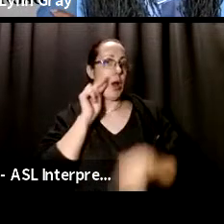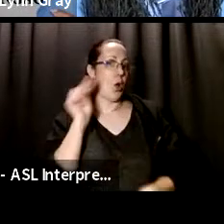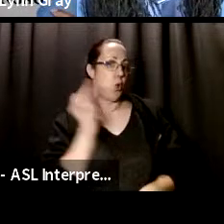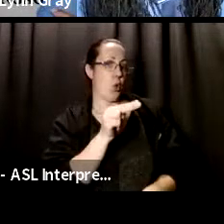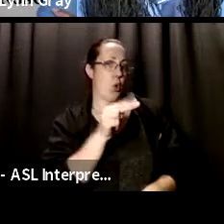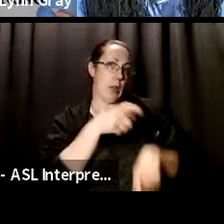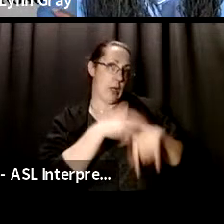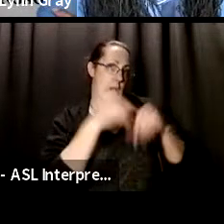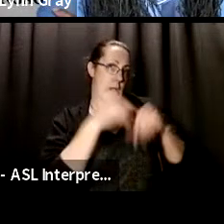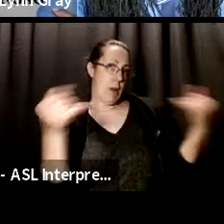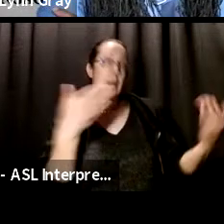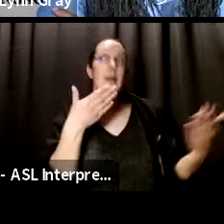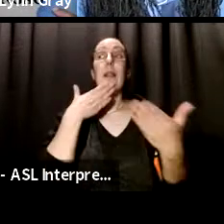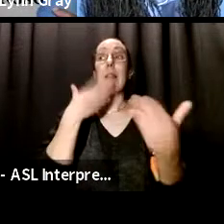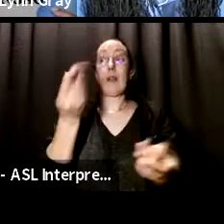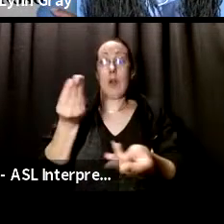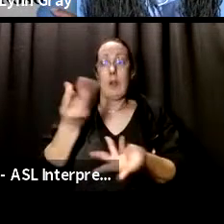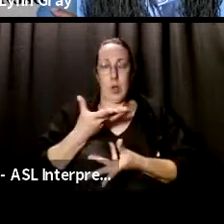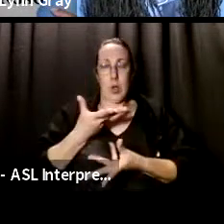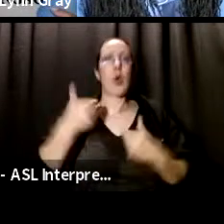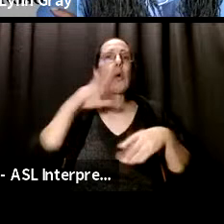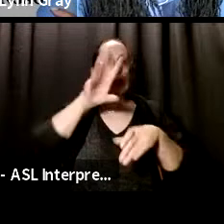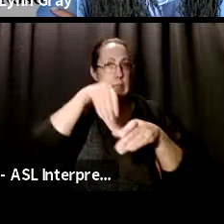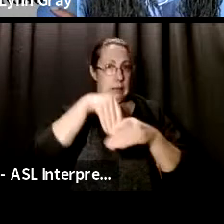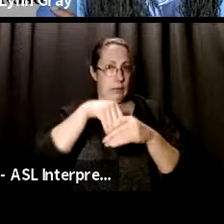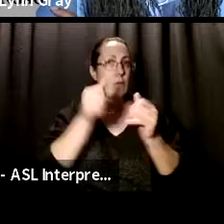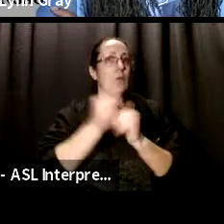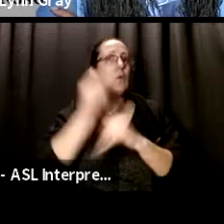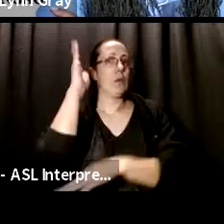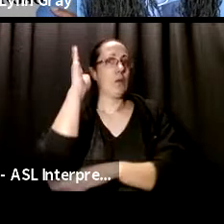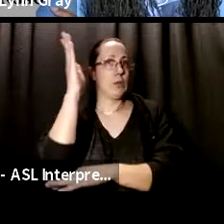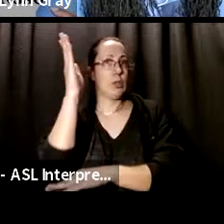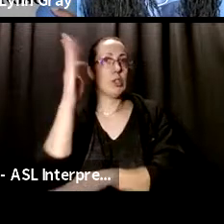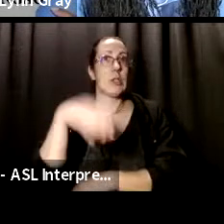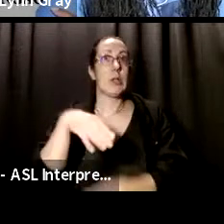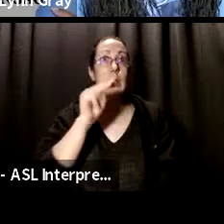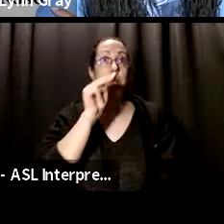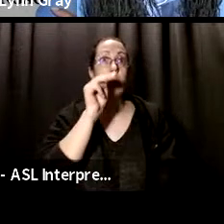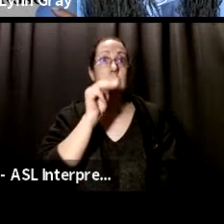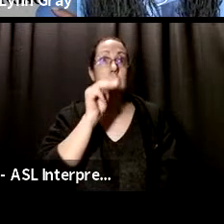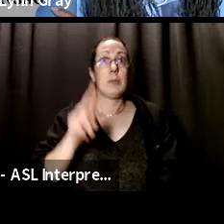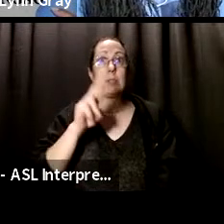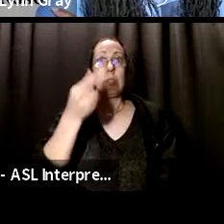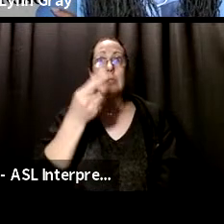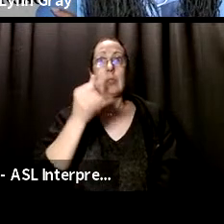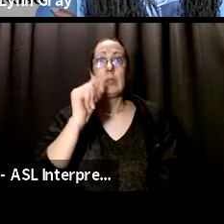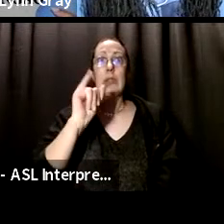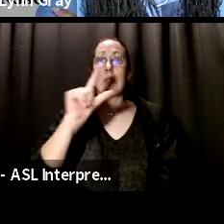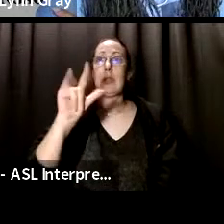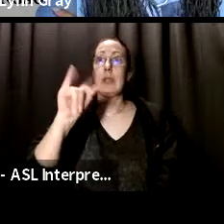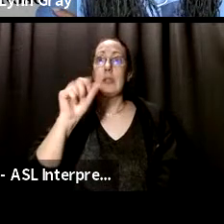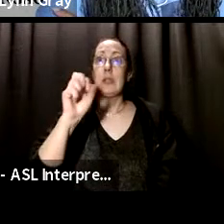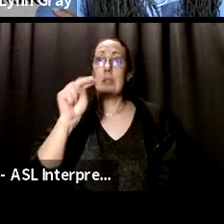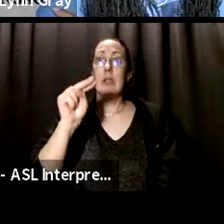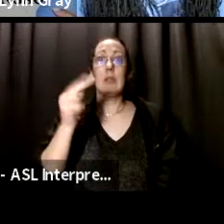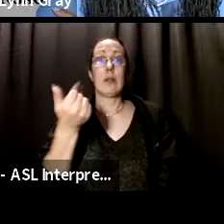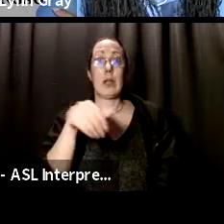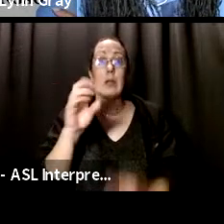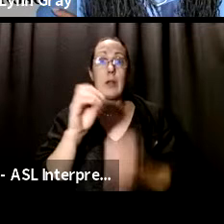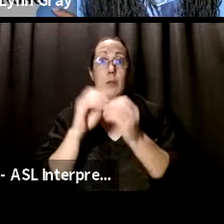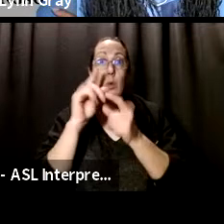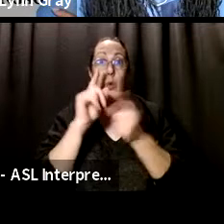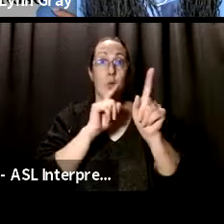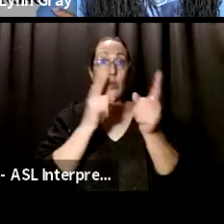pointing that out, that it's in the presentation. Mr. Gillian, any other questions before I go to the next speaker?